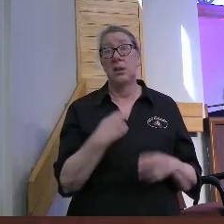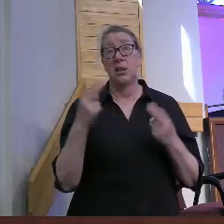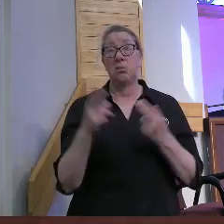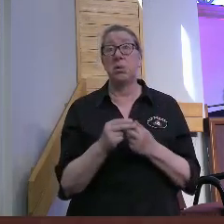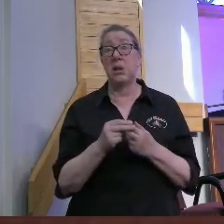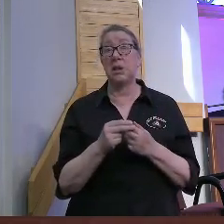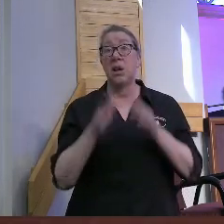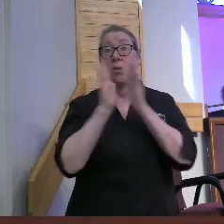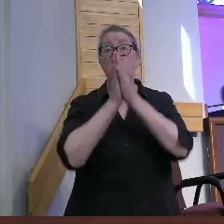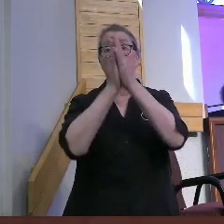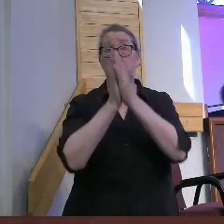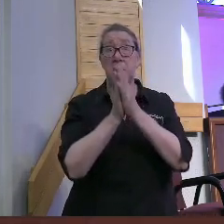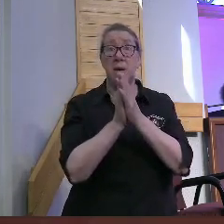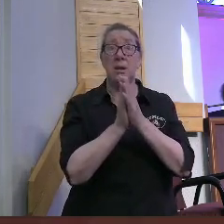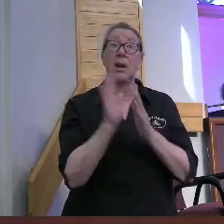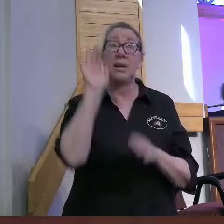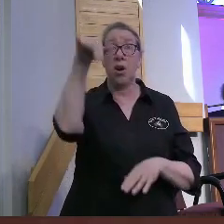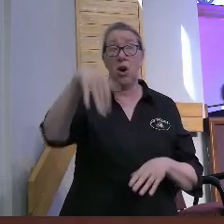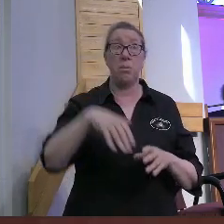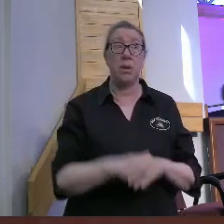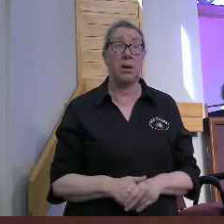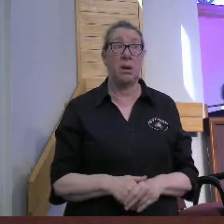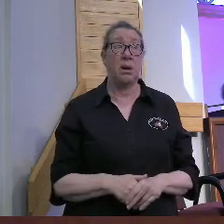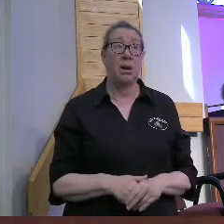too many people get dressed up on Sunday at home.